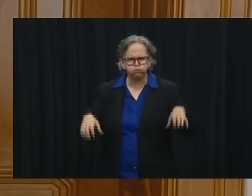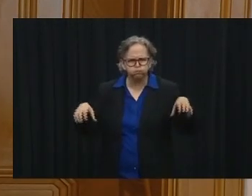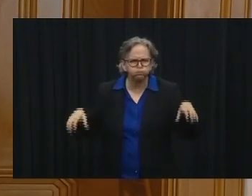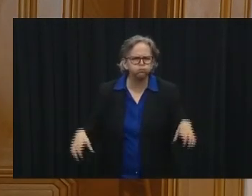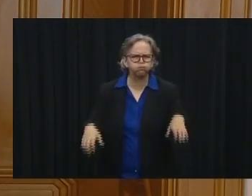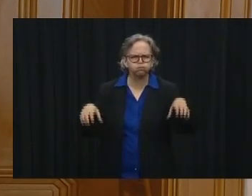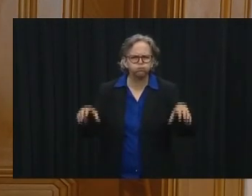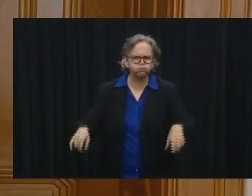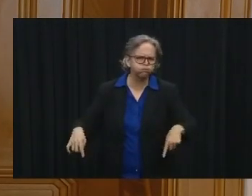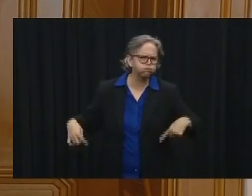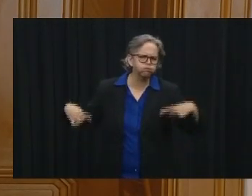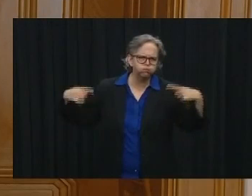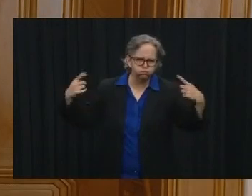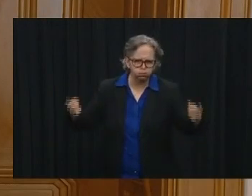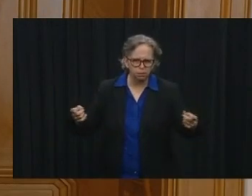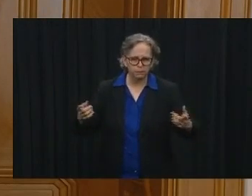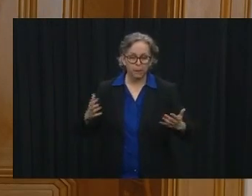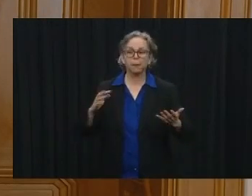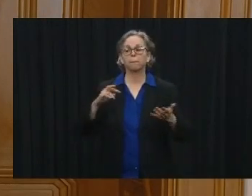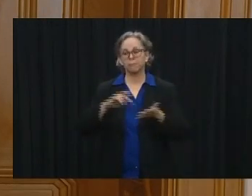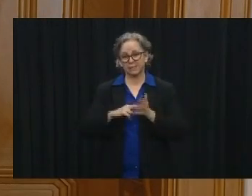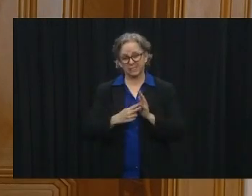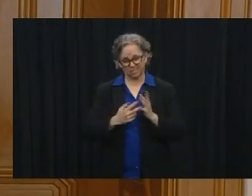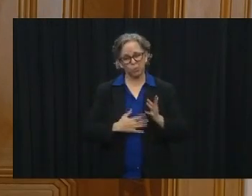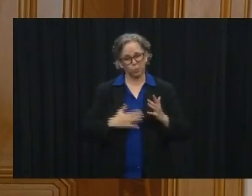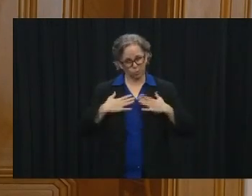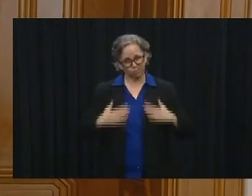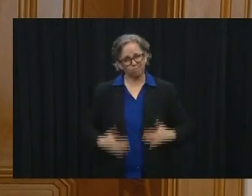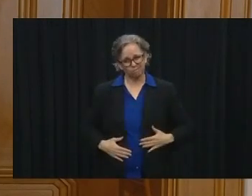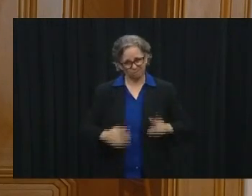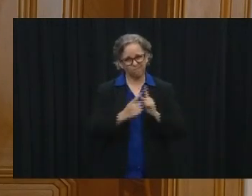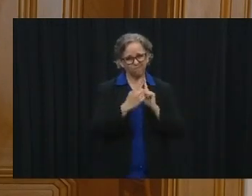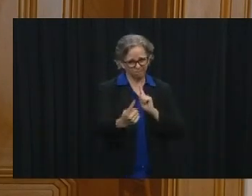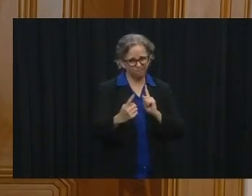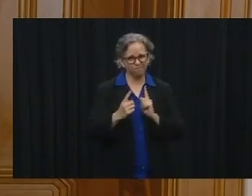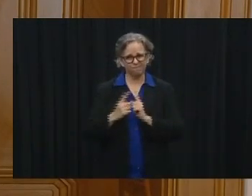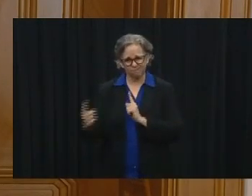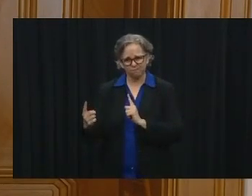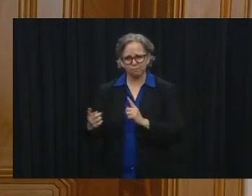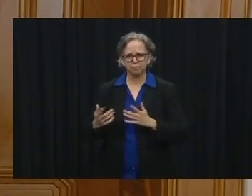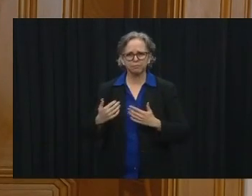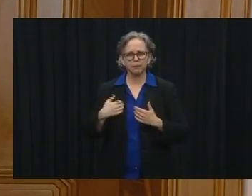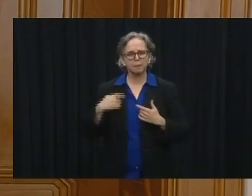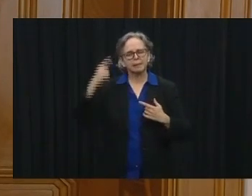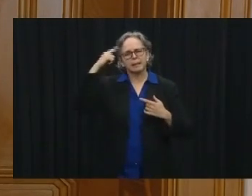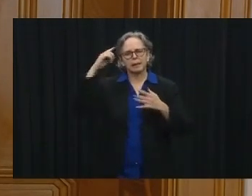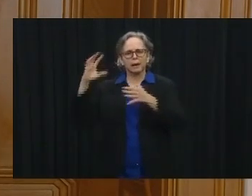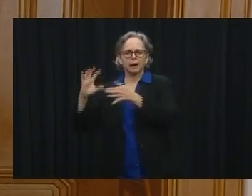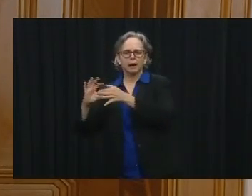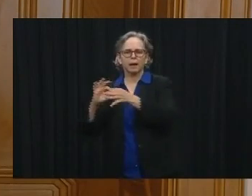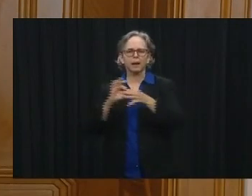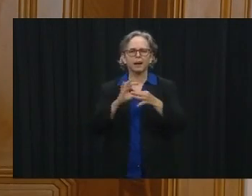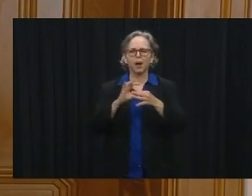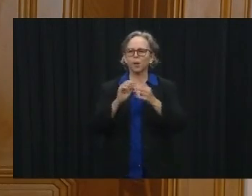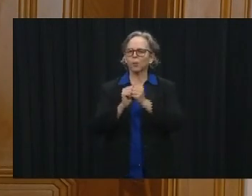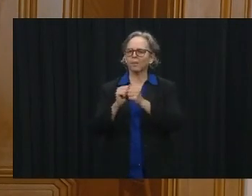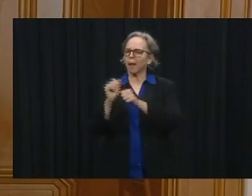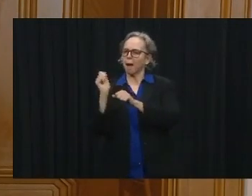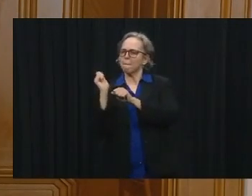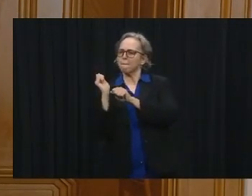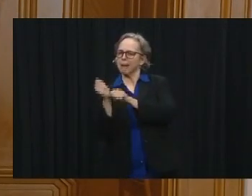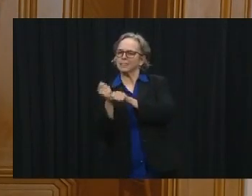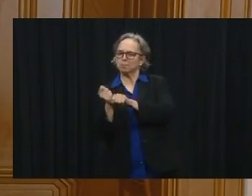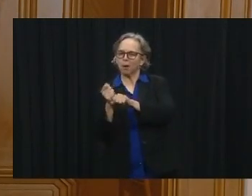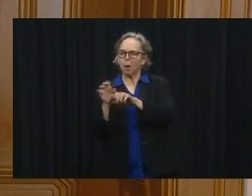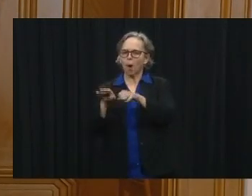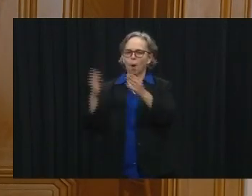distancing. And again, maybe make a little reference to opening day today in Cincinnati. It's a big celebration in Cincinnati,